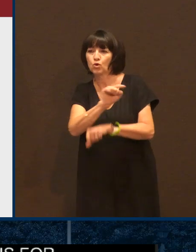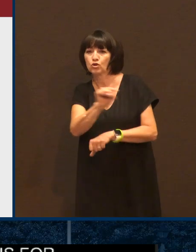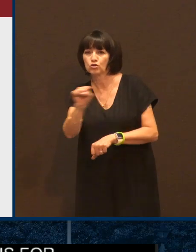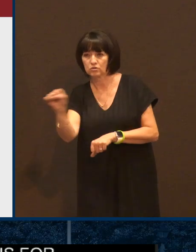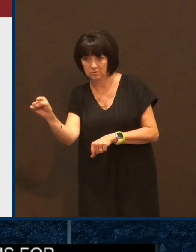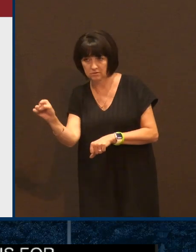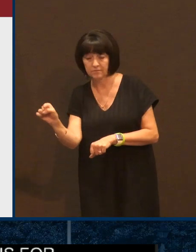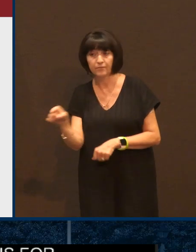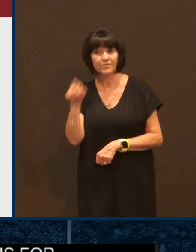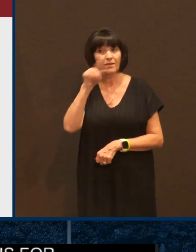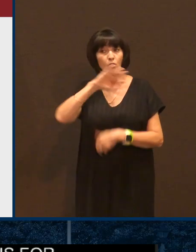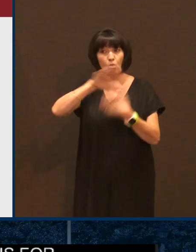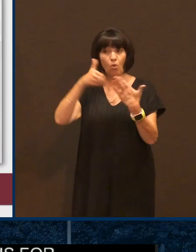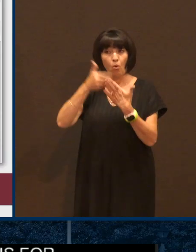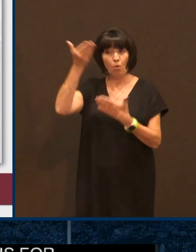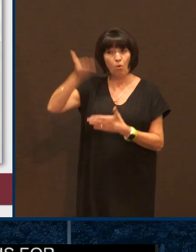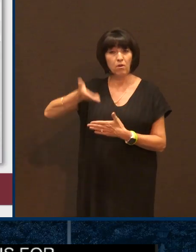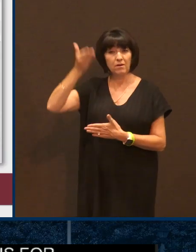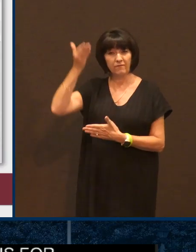website at